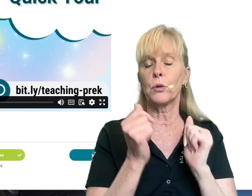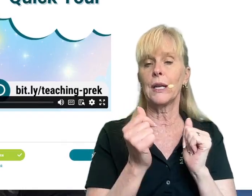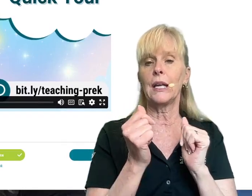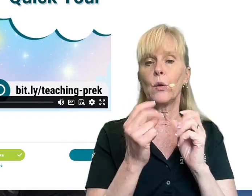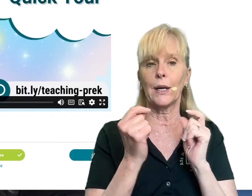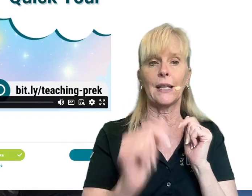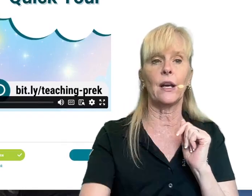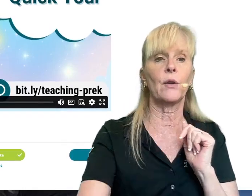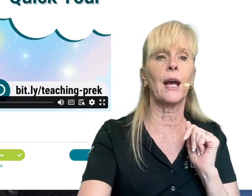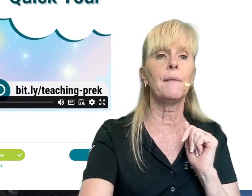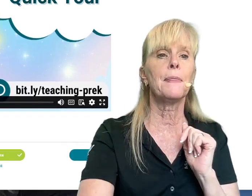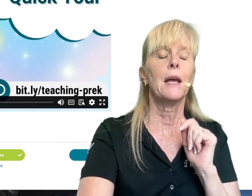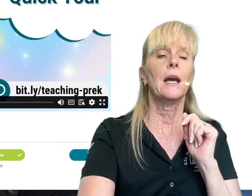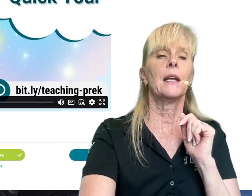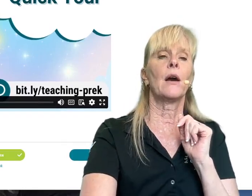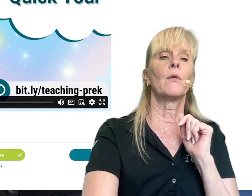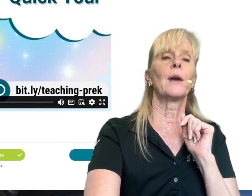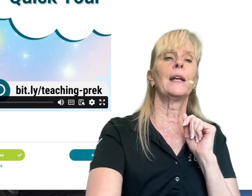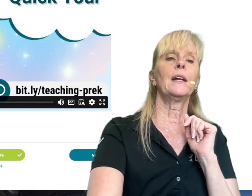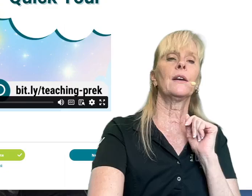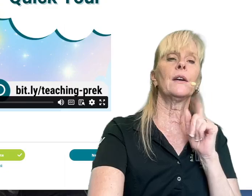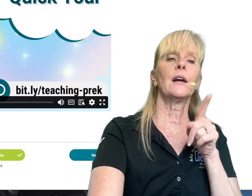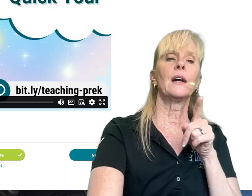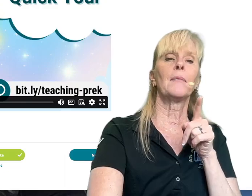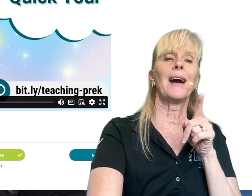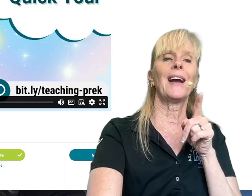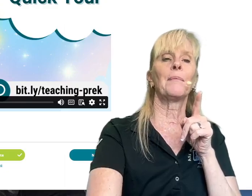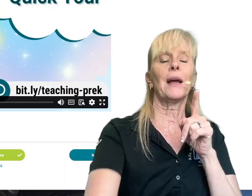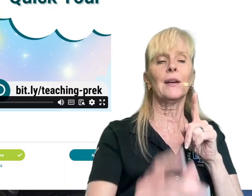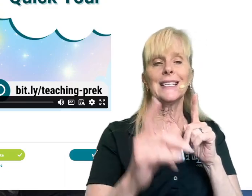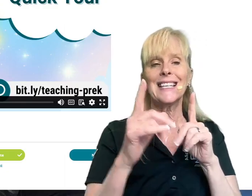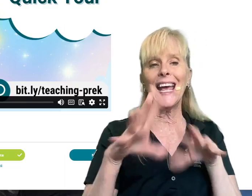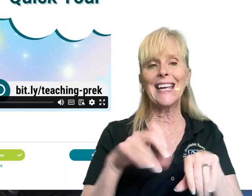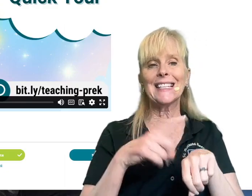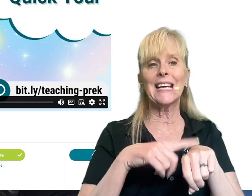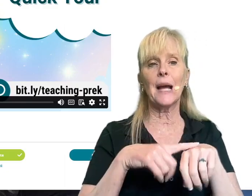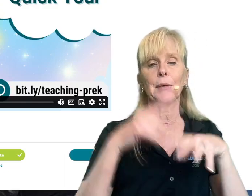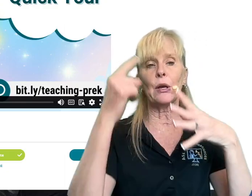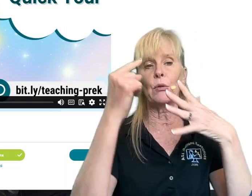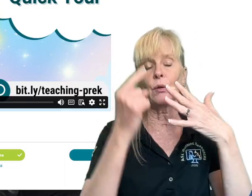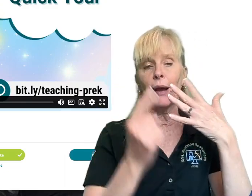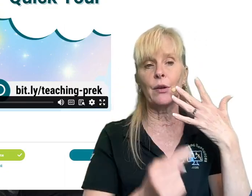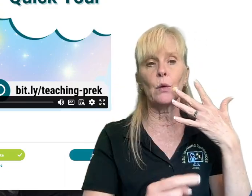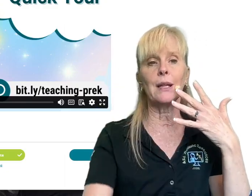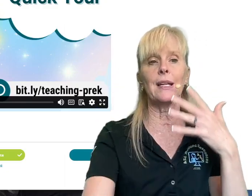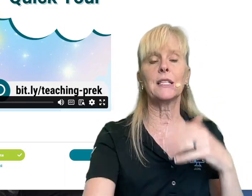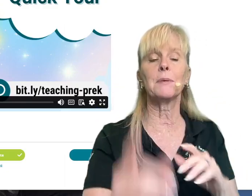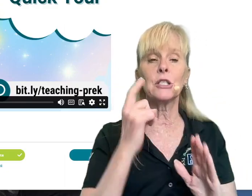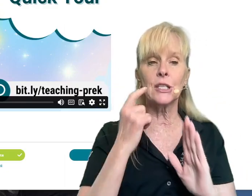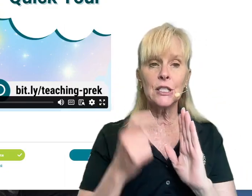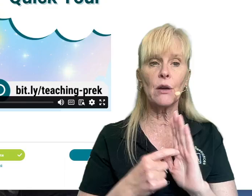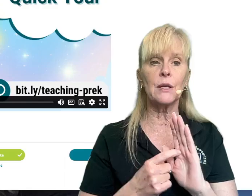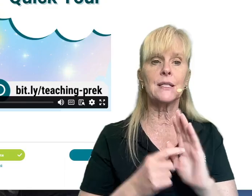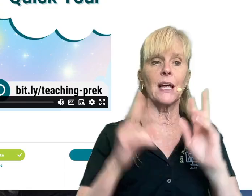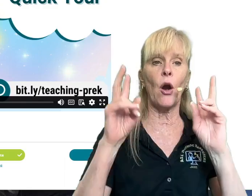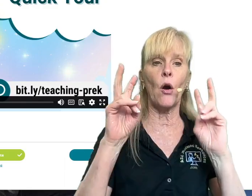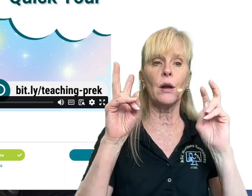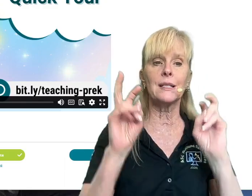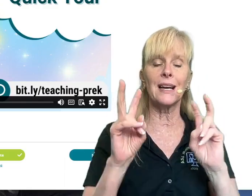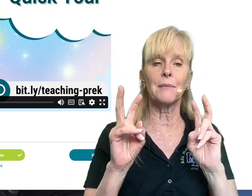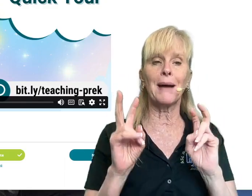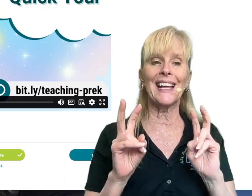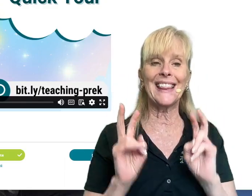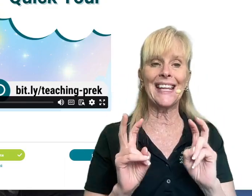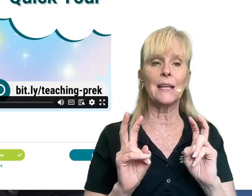information pretty quickly. Okay, now right here, I'm not going to take the time to go through every one of these, but just notice they